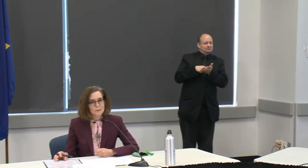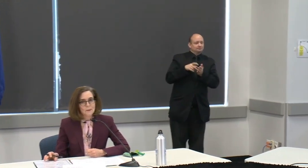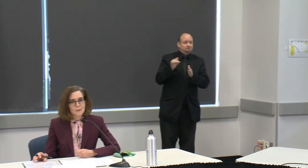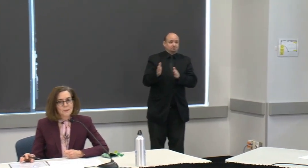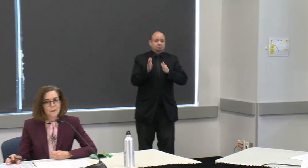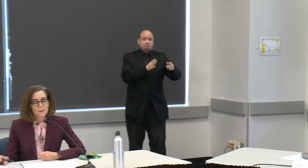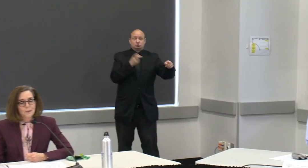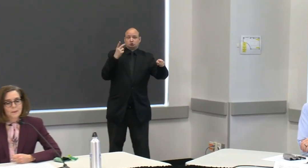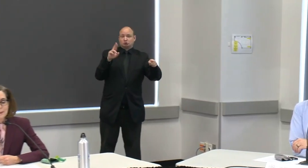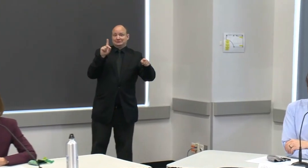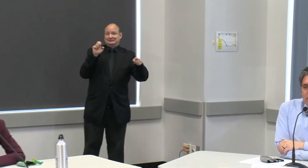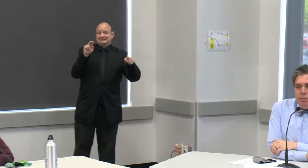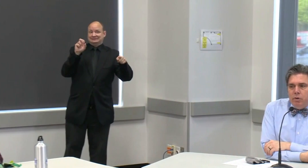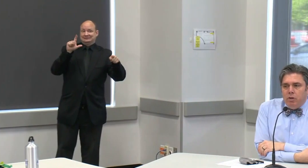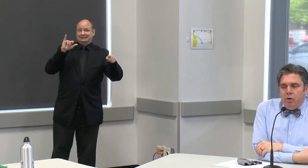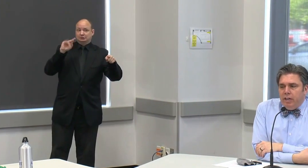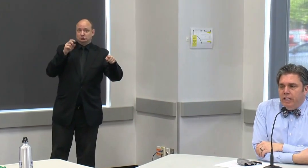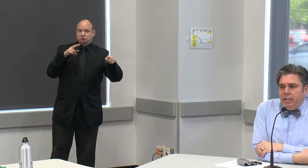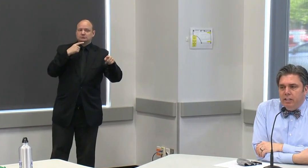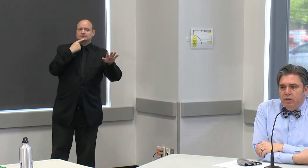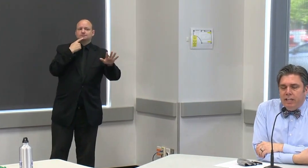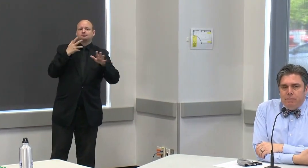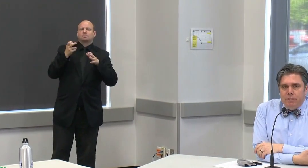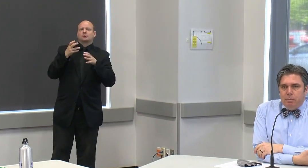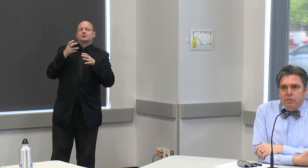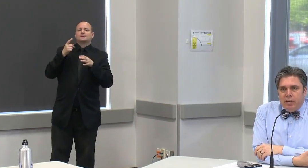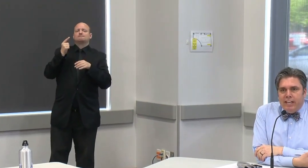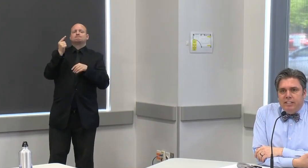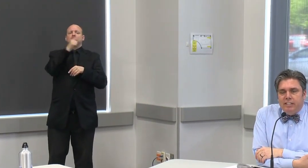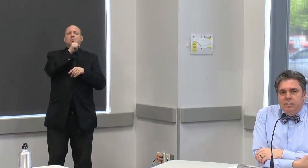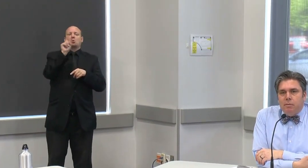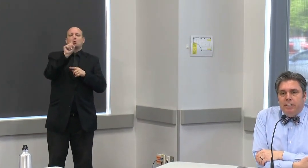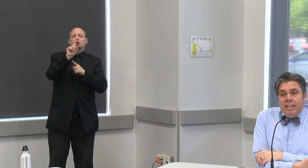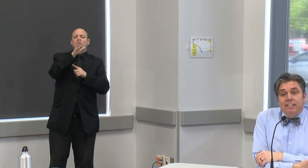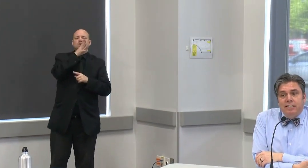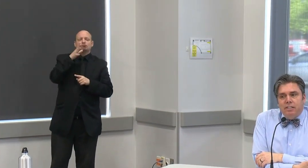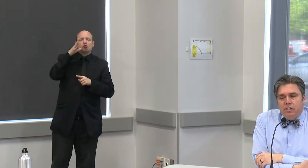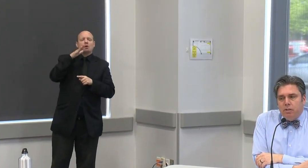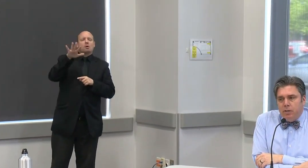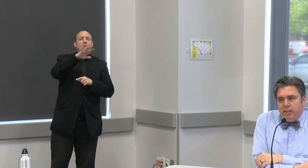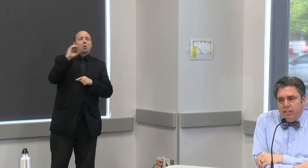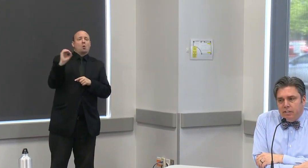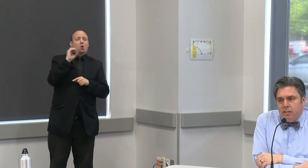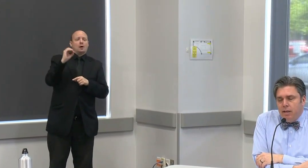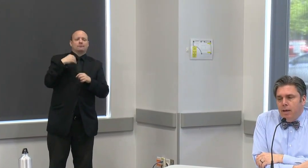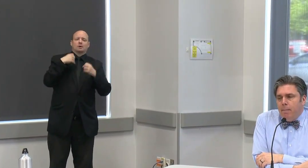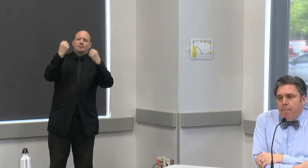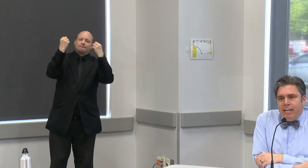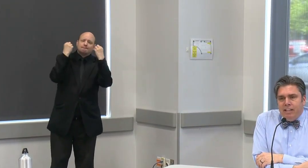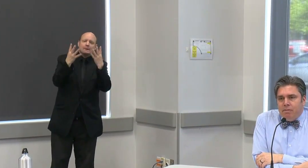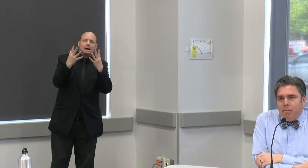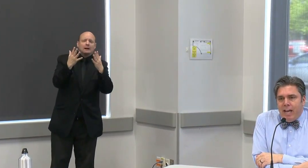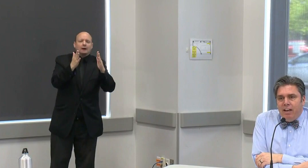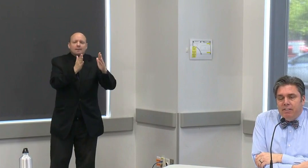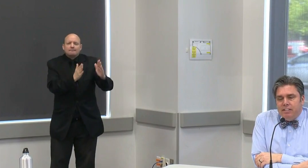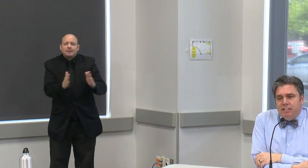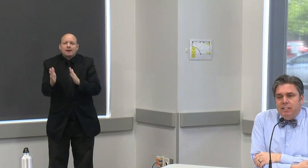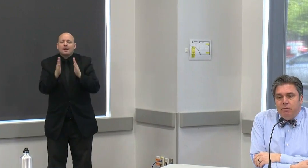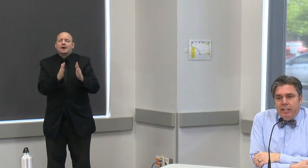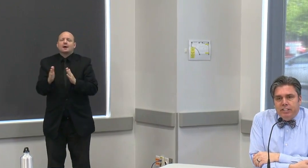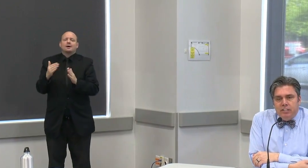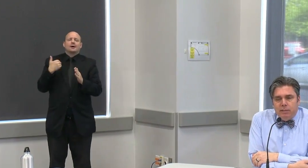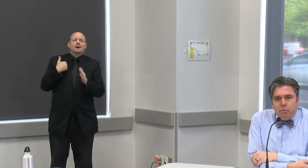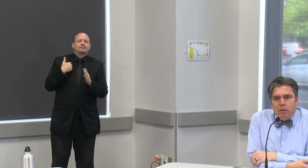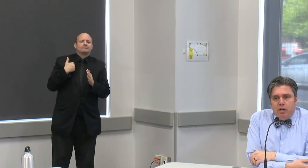i think our hospitals in rural oregon can utilize multiple strategies to bring testing to their communities many of them have